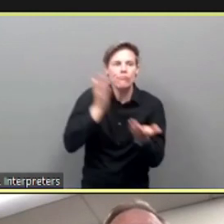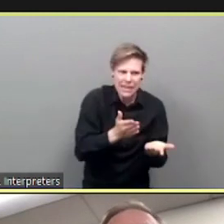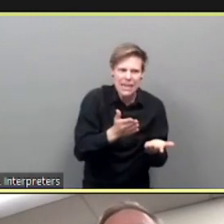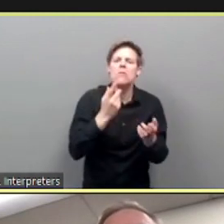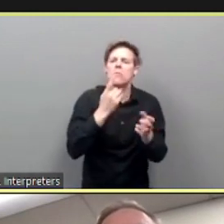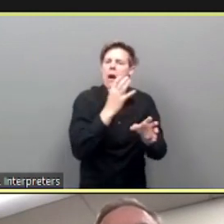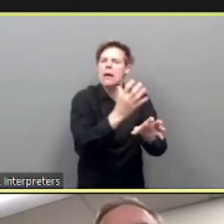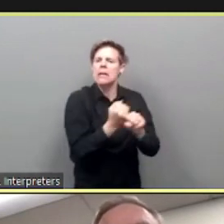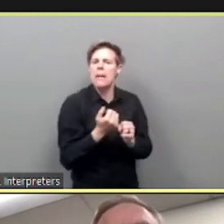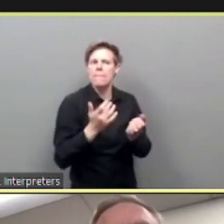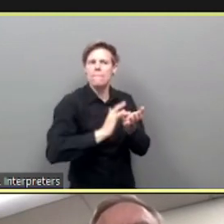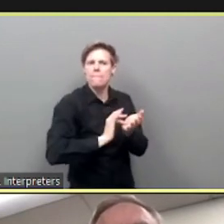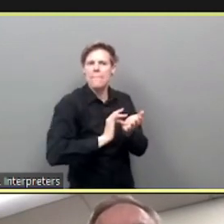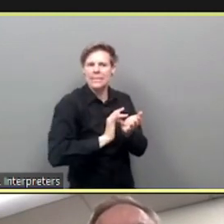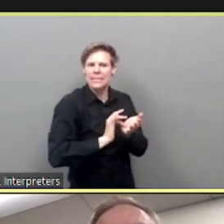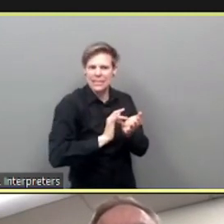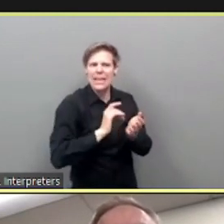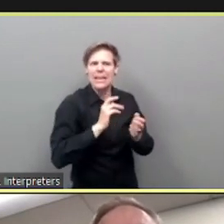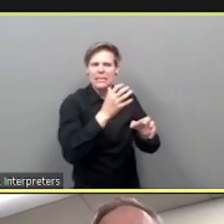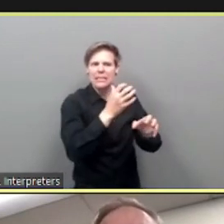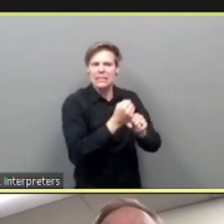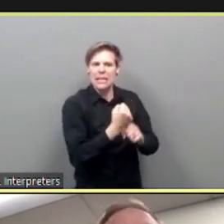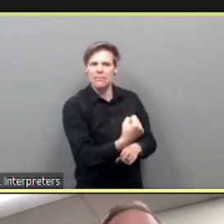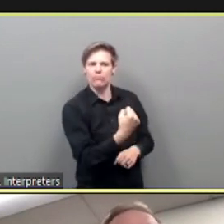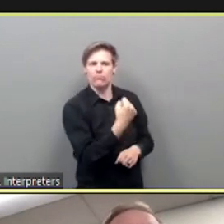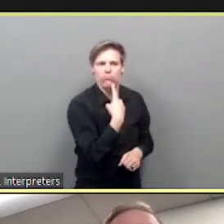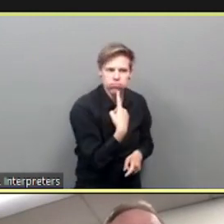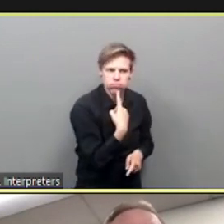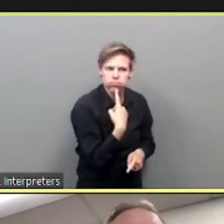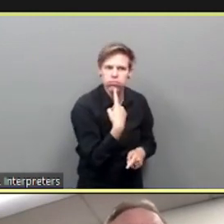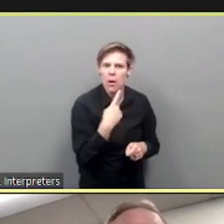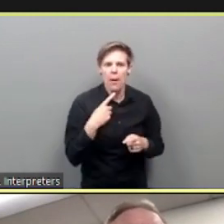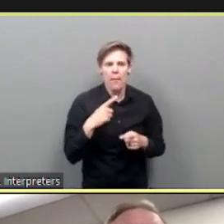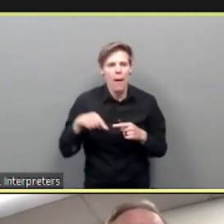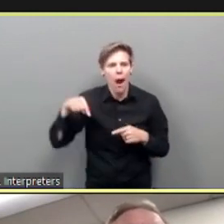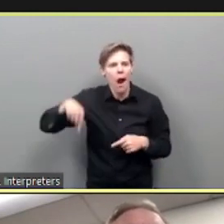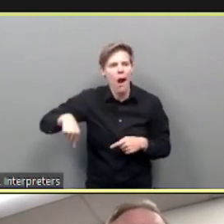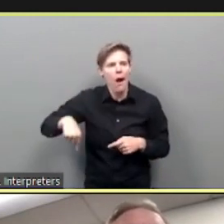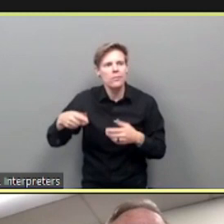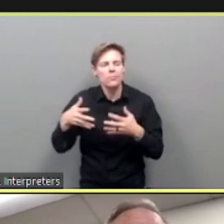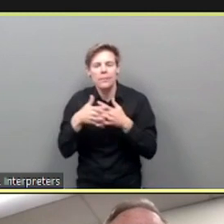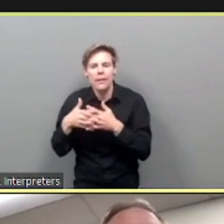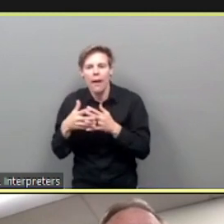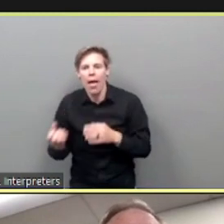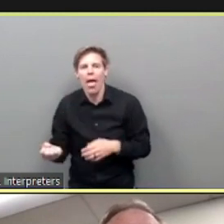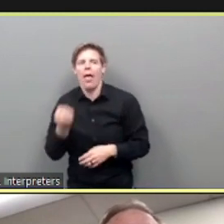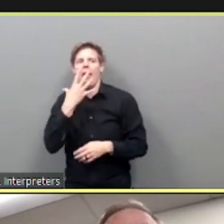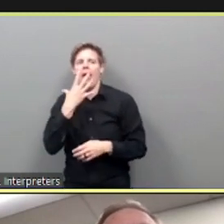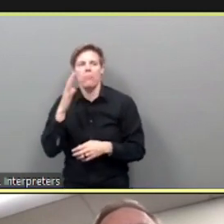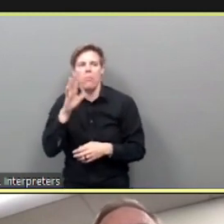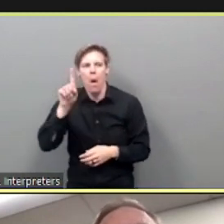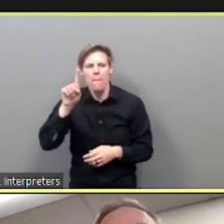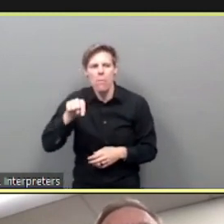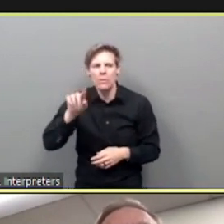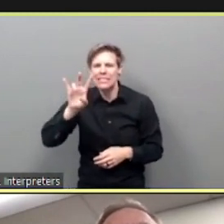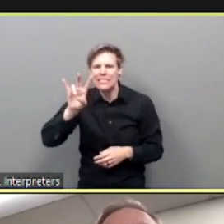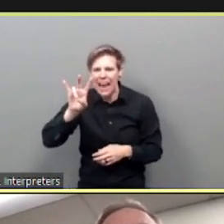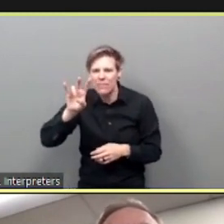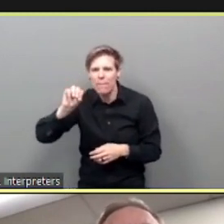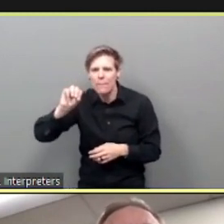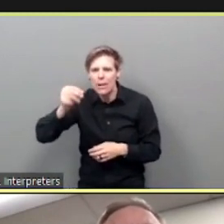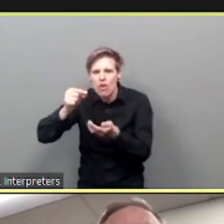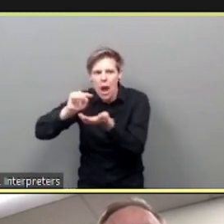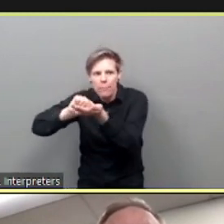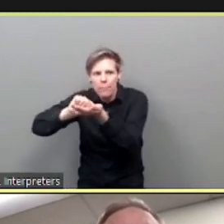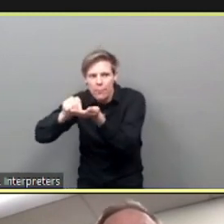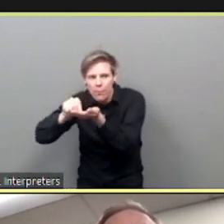but the dose range that people had taken or consumed was between 1.7 milligrams and